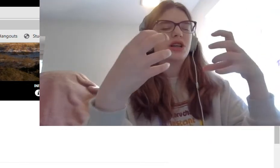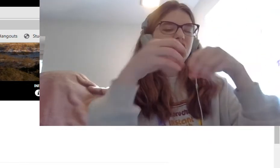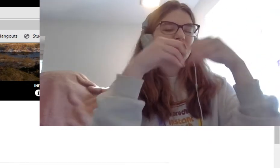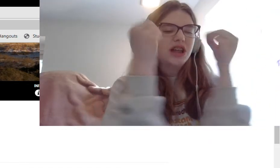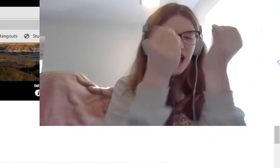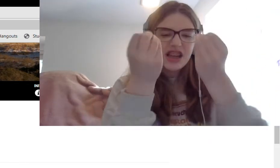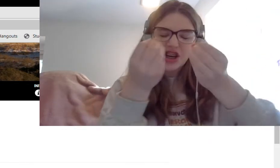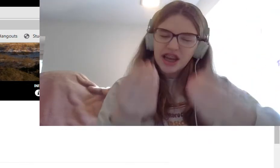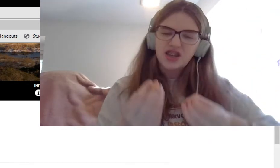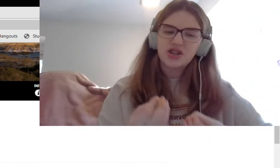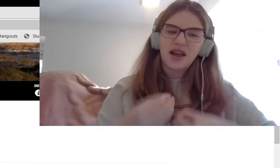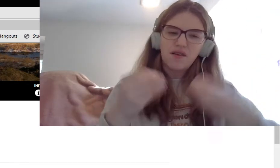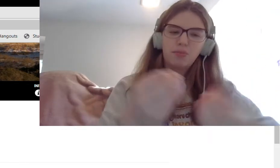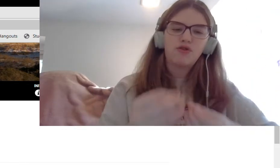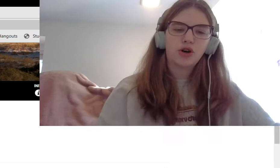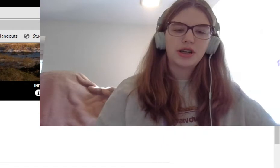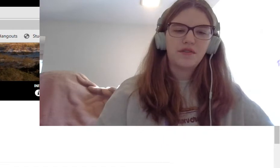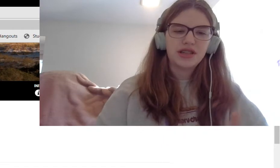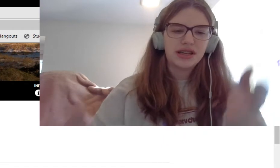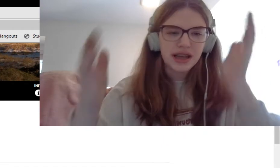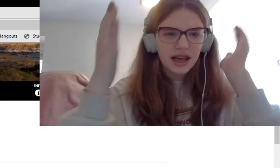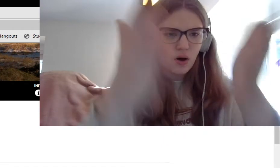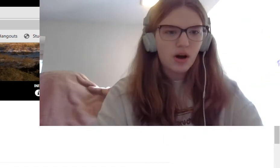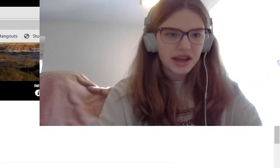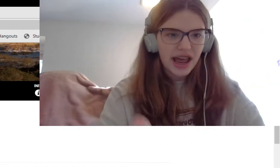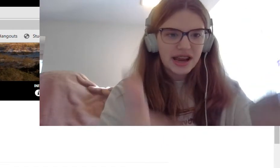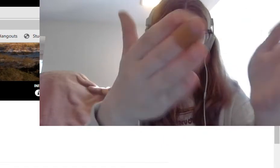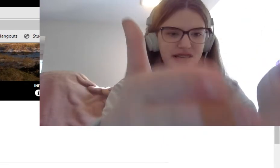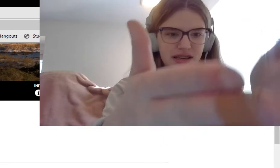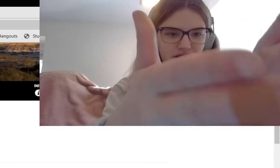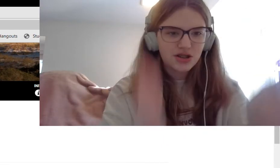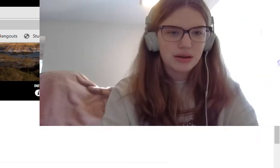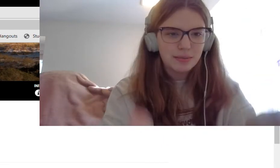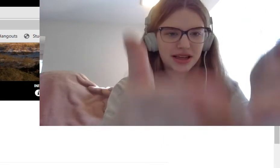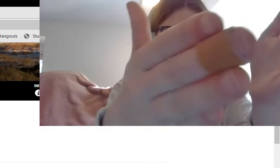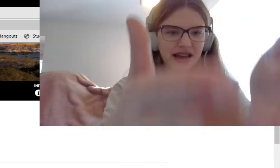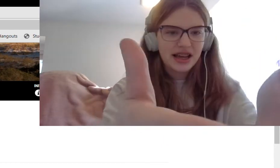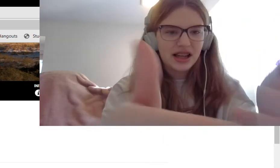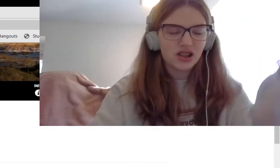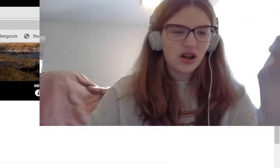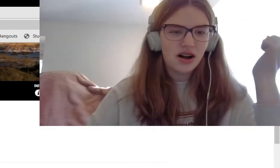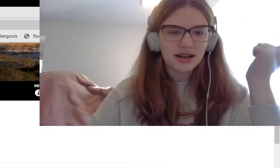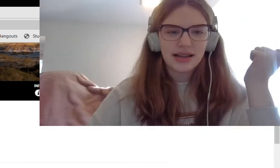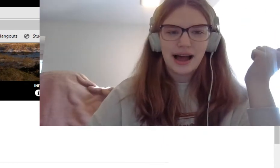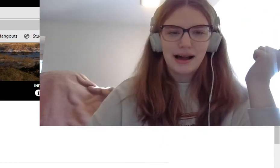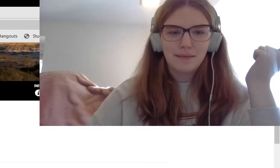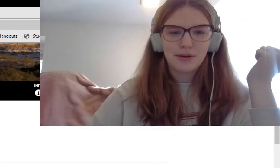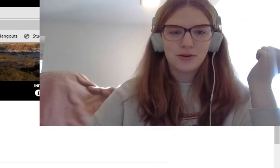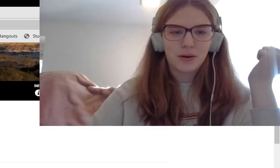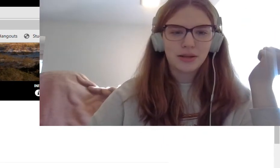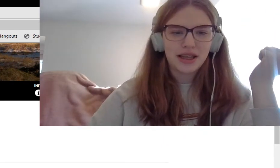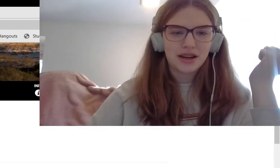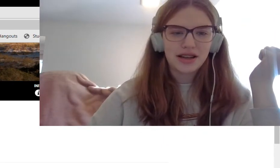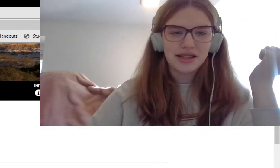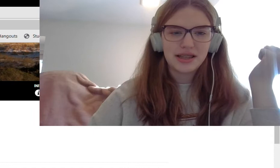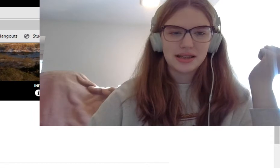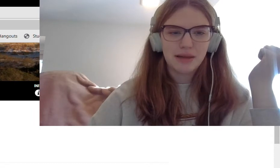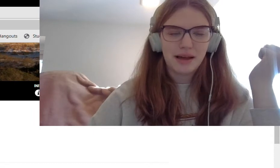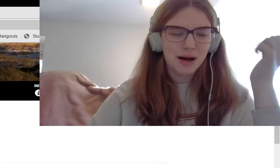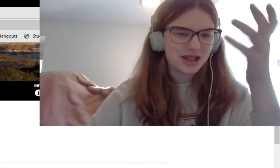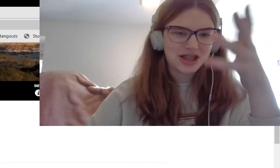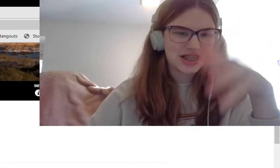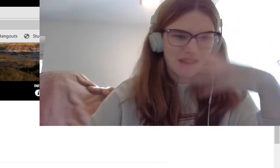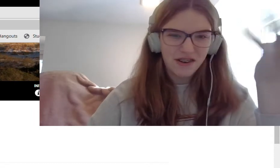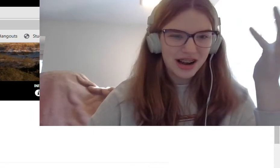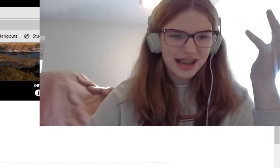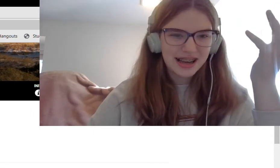is if you want to just educate yourself before you visit. Again, this is an extremely long tab. Normally there isn't this